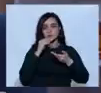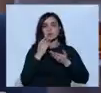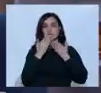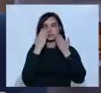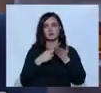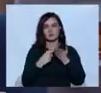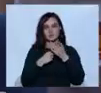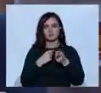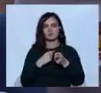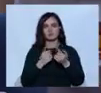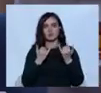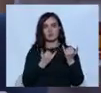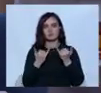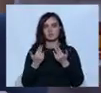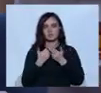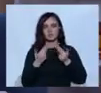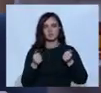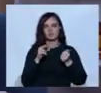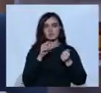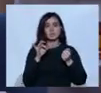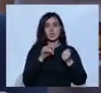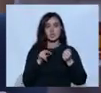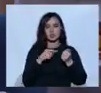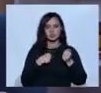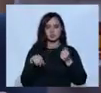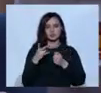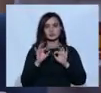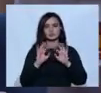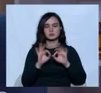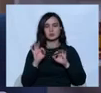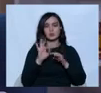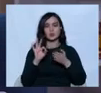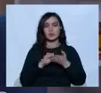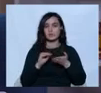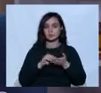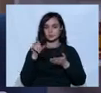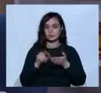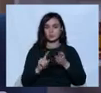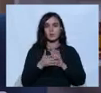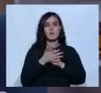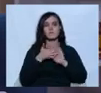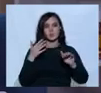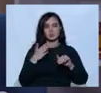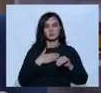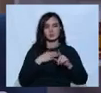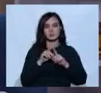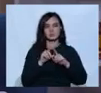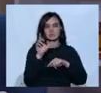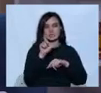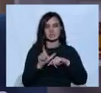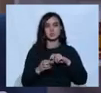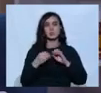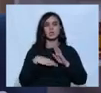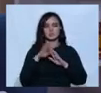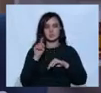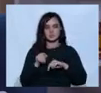but before we get into the play, we should talk about our very famous author of the day to understand our text a little